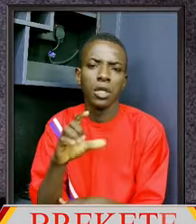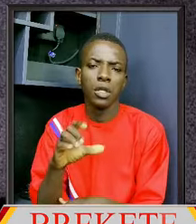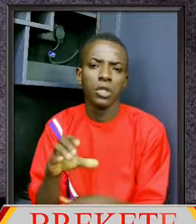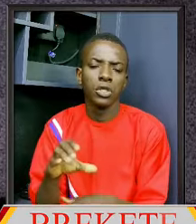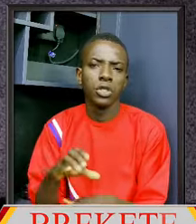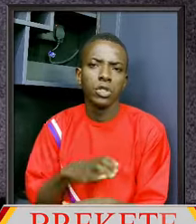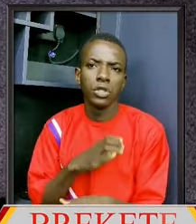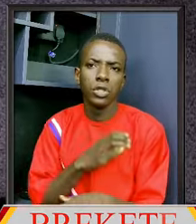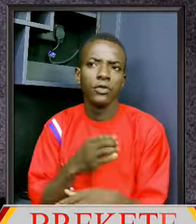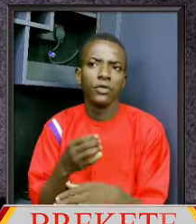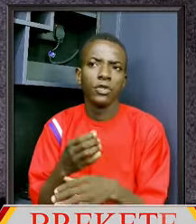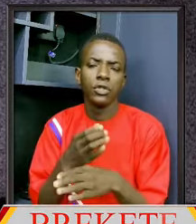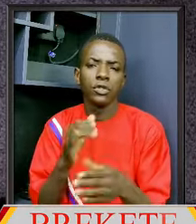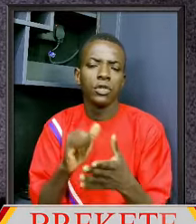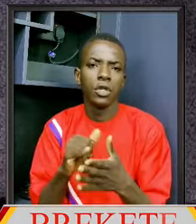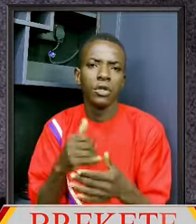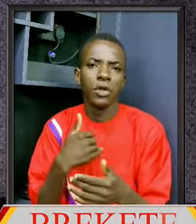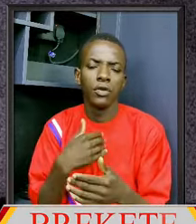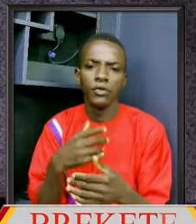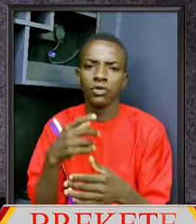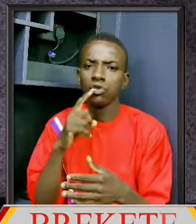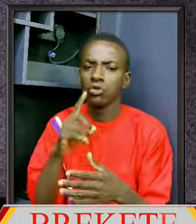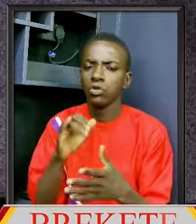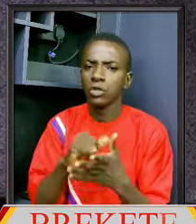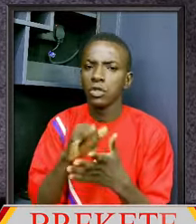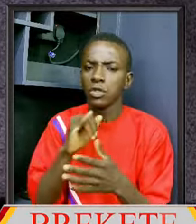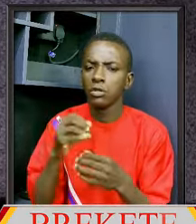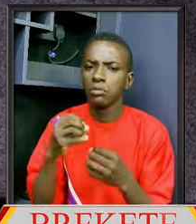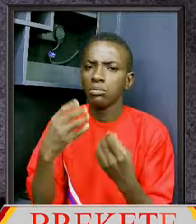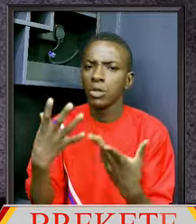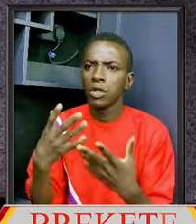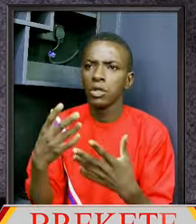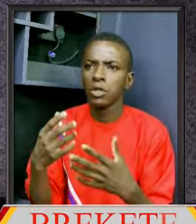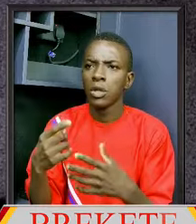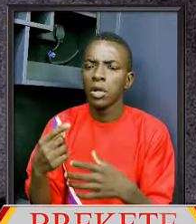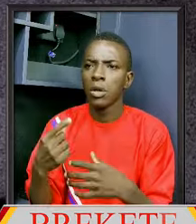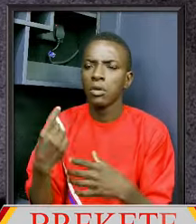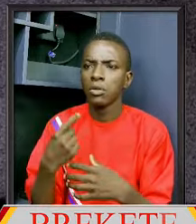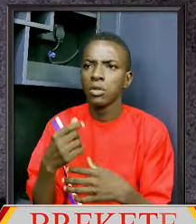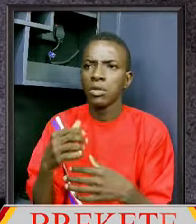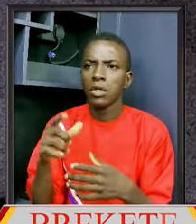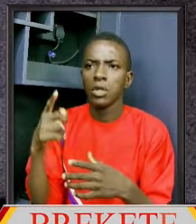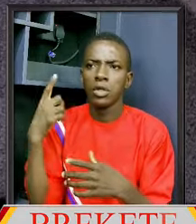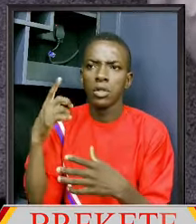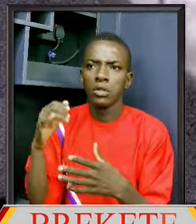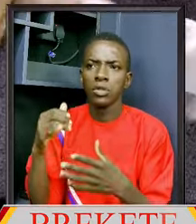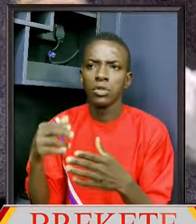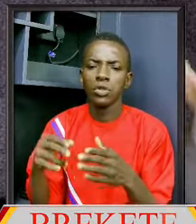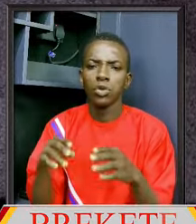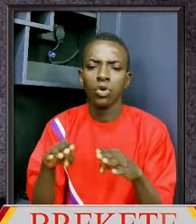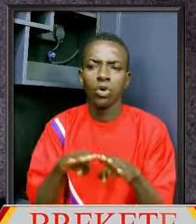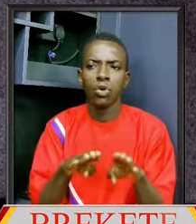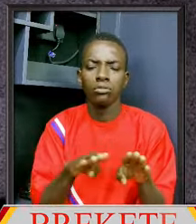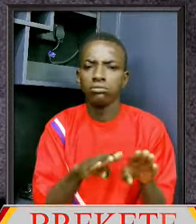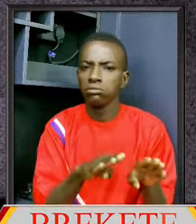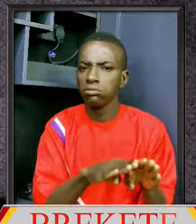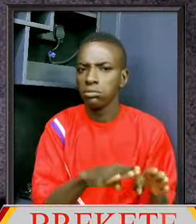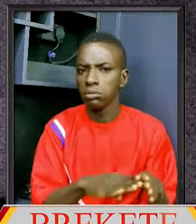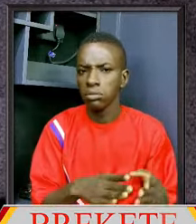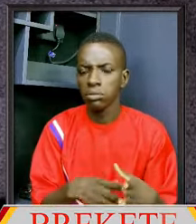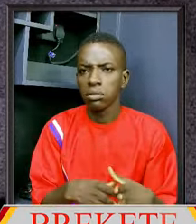civil defense, so that when I go get task force, because the truth be say, a lot of these quack laboratories, we need to begin to shut them down.